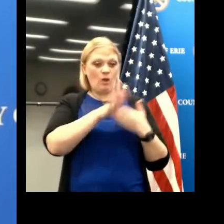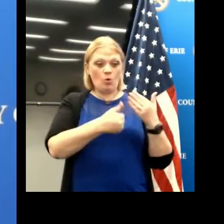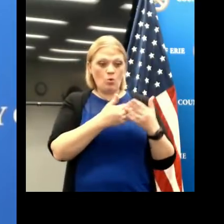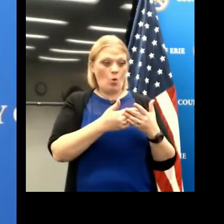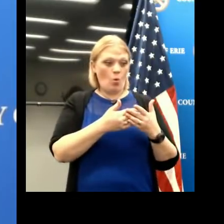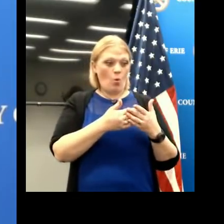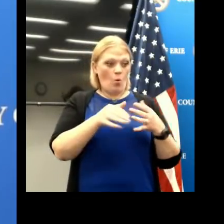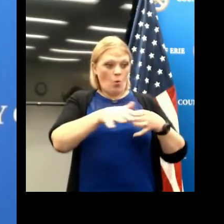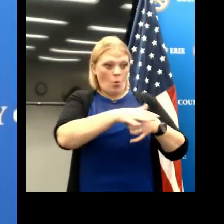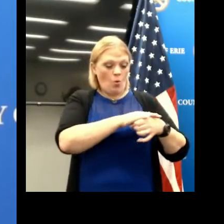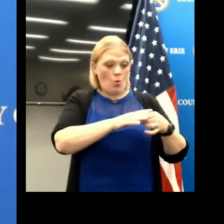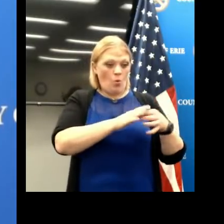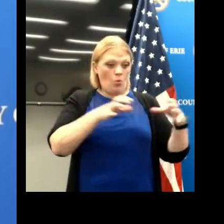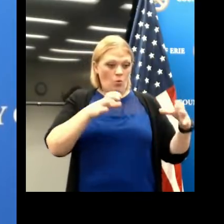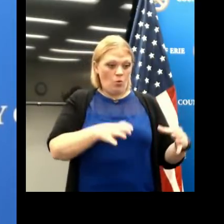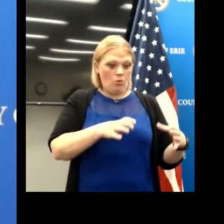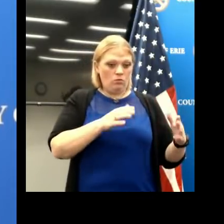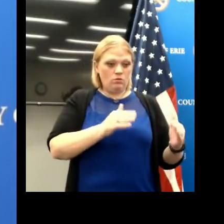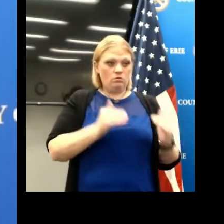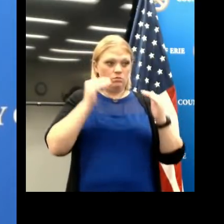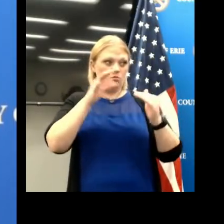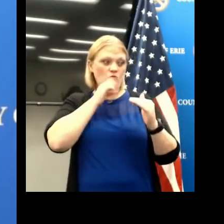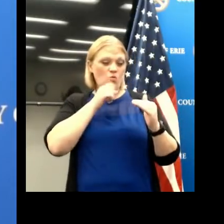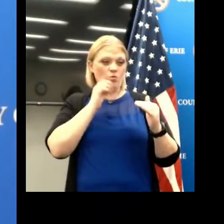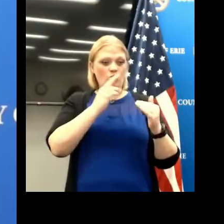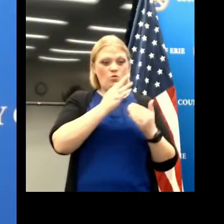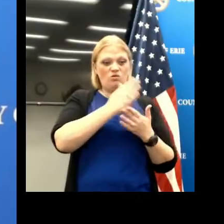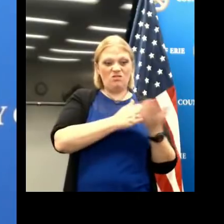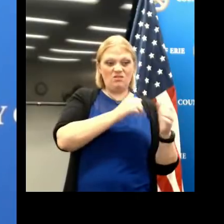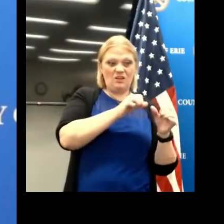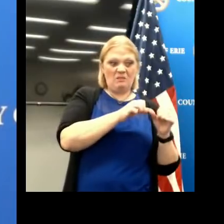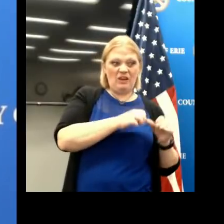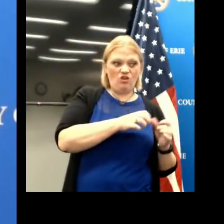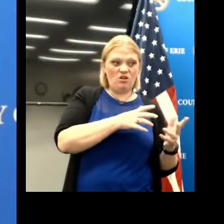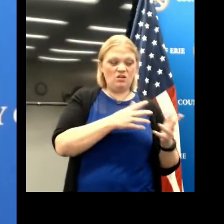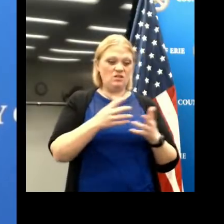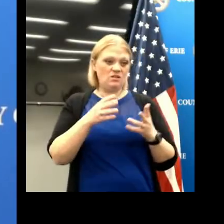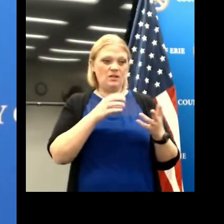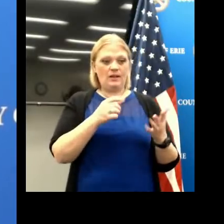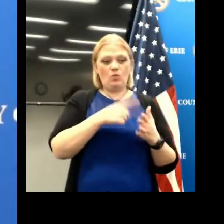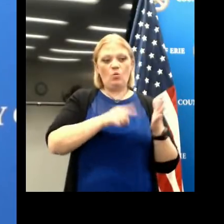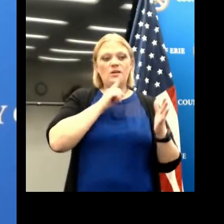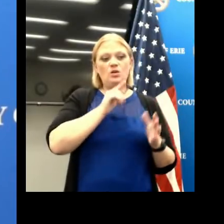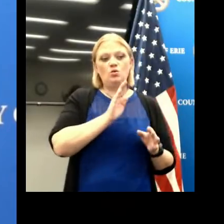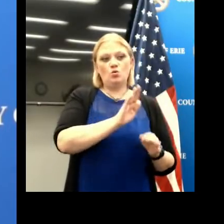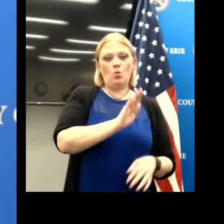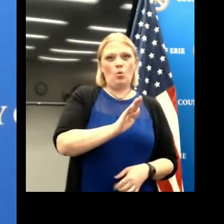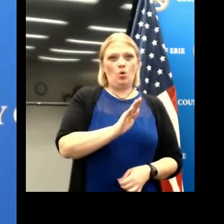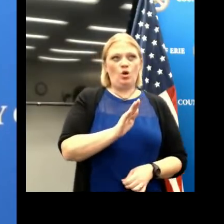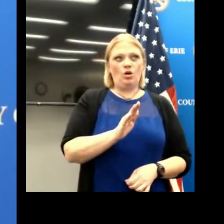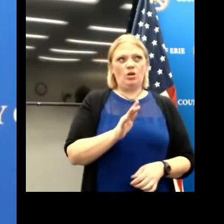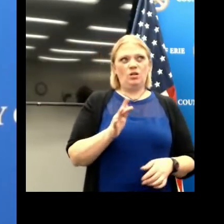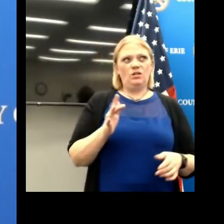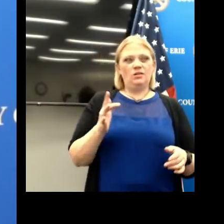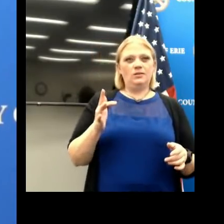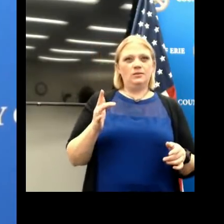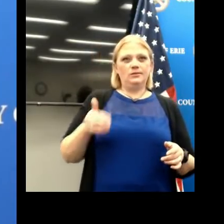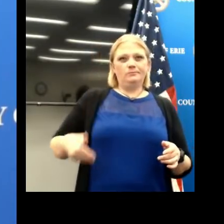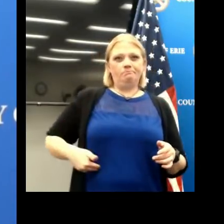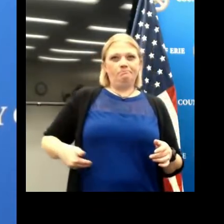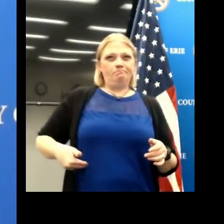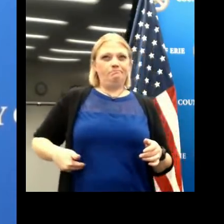orange or red, or could it be just some pockets? And what is your own sense as far